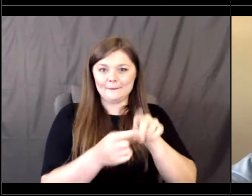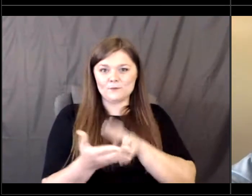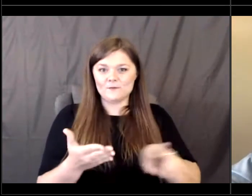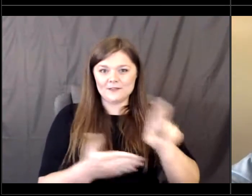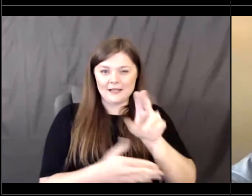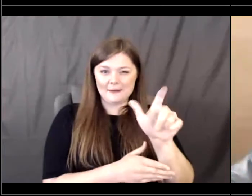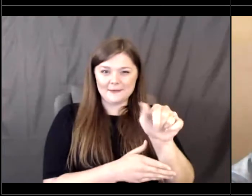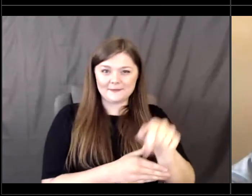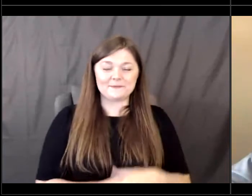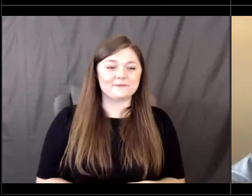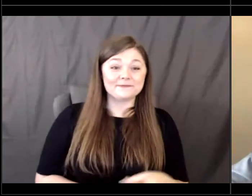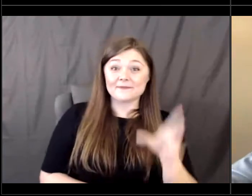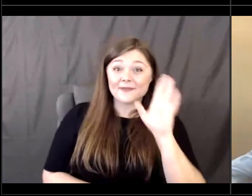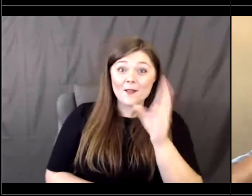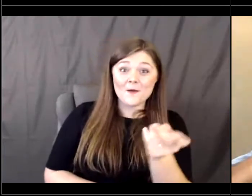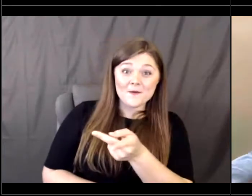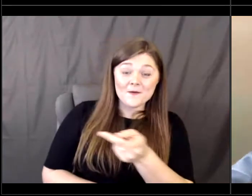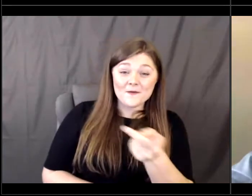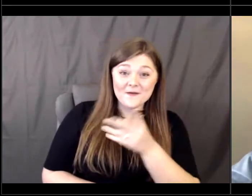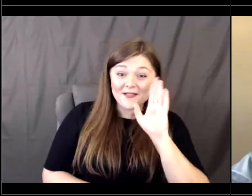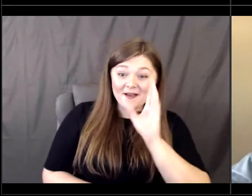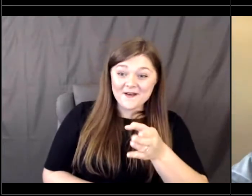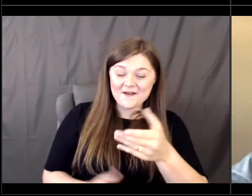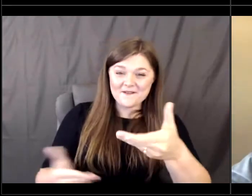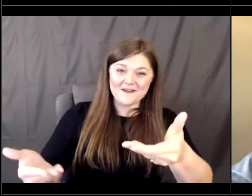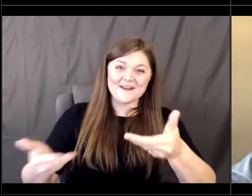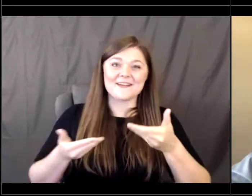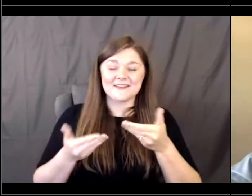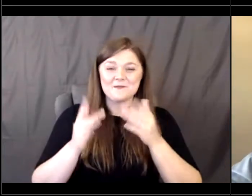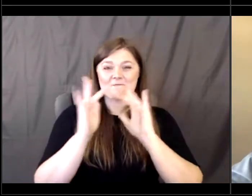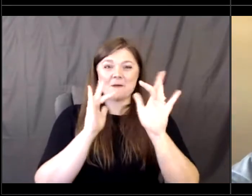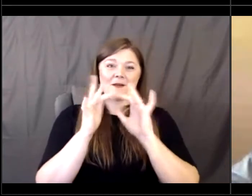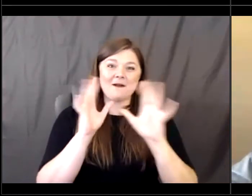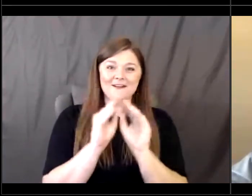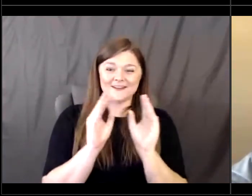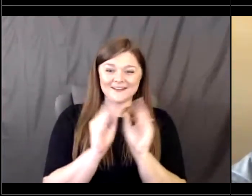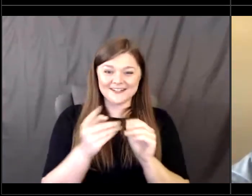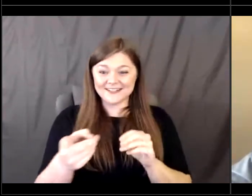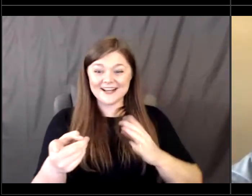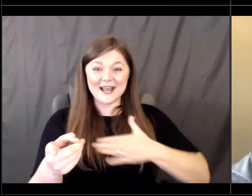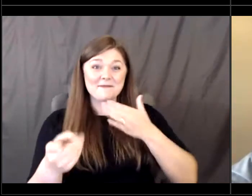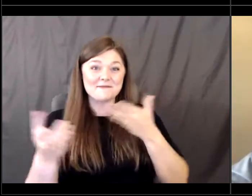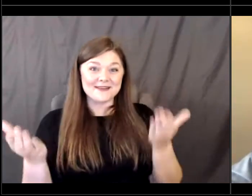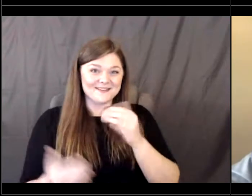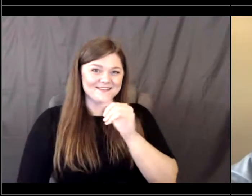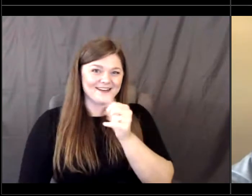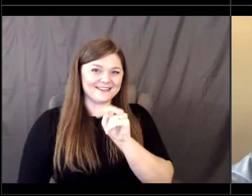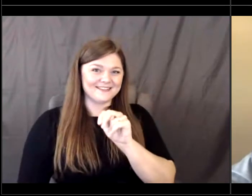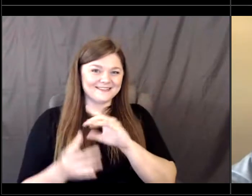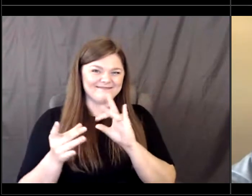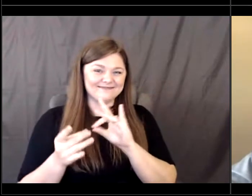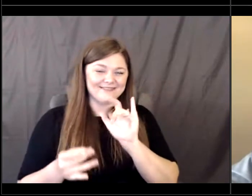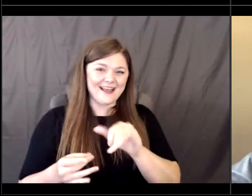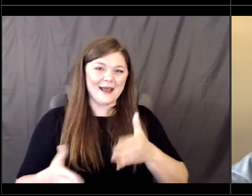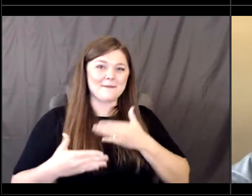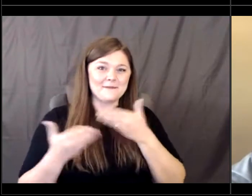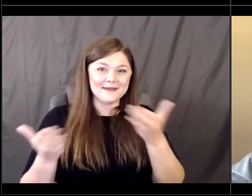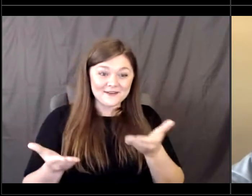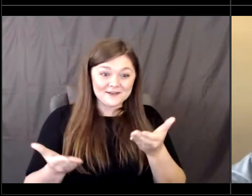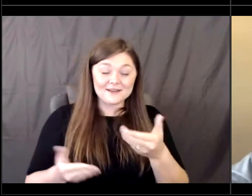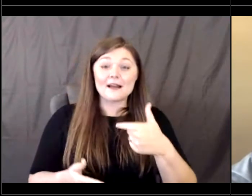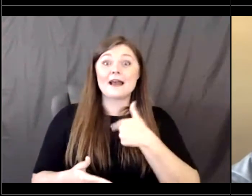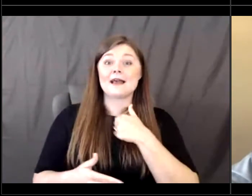Well, hi, Darren. Hi, Jason. Welcome to our webinar today. Hey, happy to be on here. Well, I was very pleased to meet both